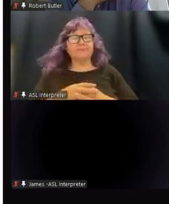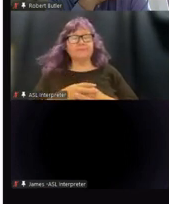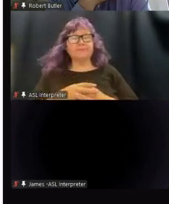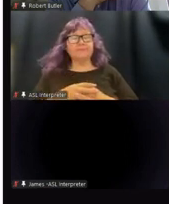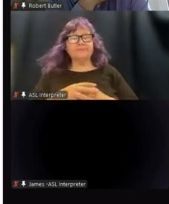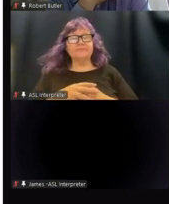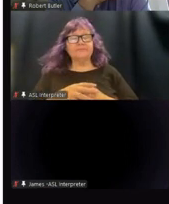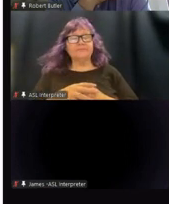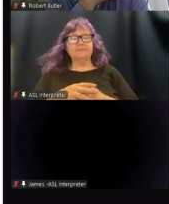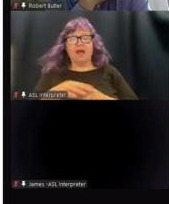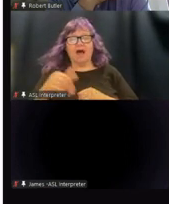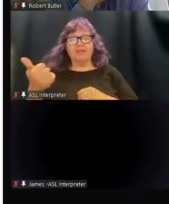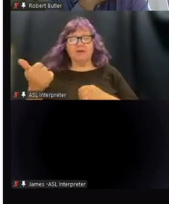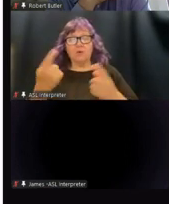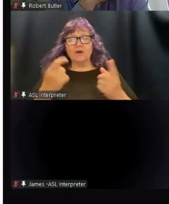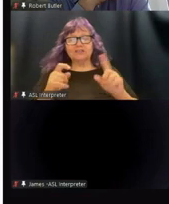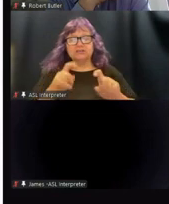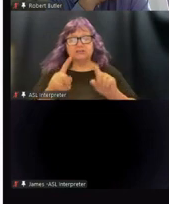Anybody else?